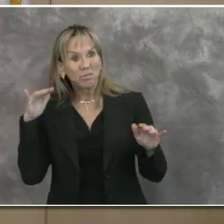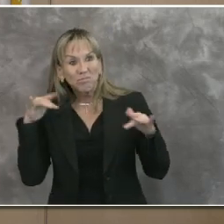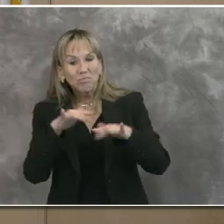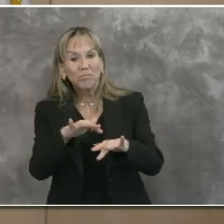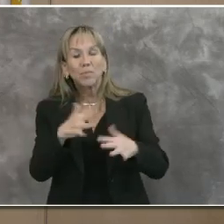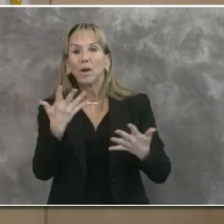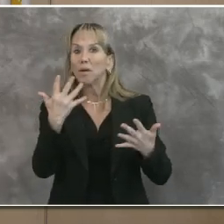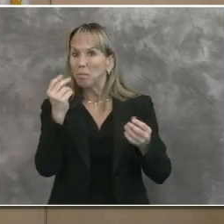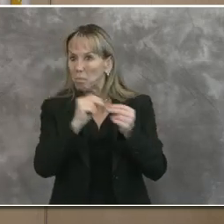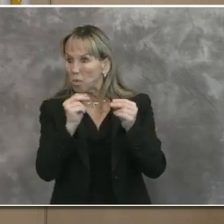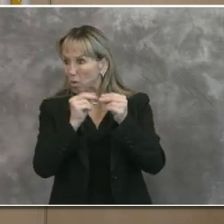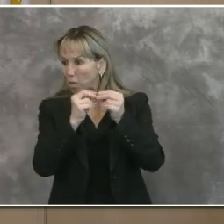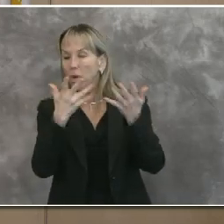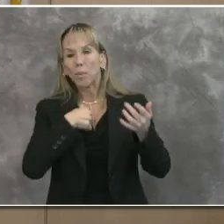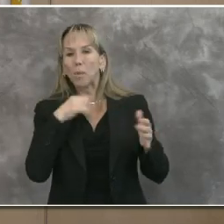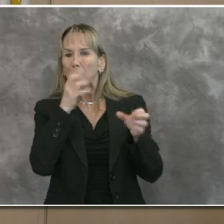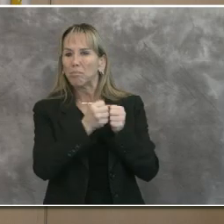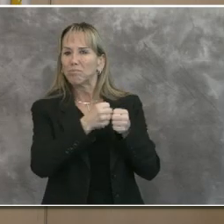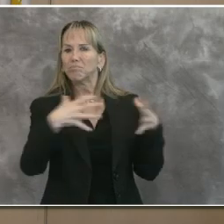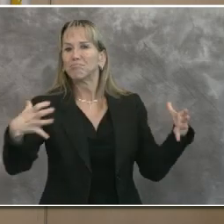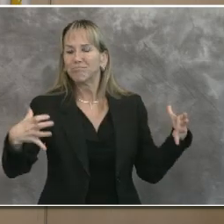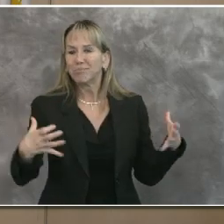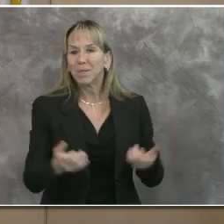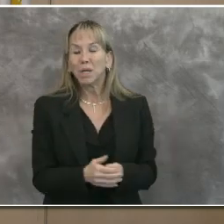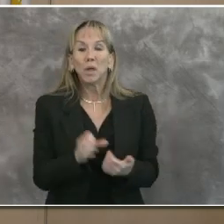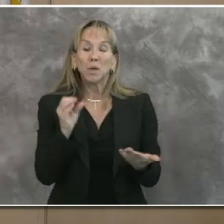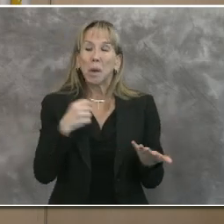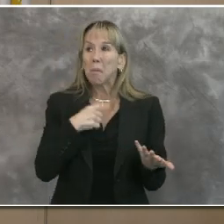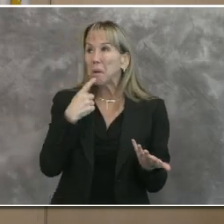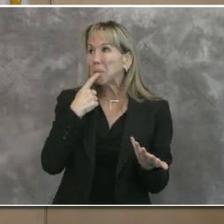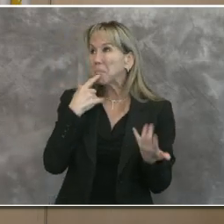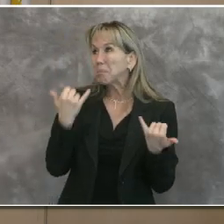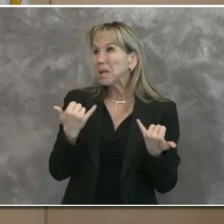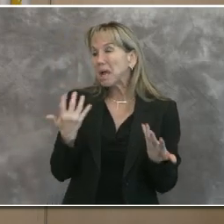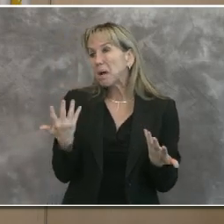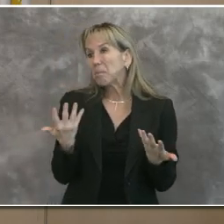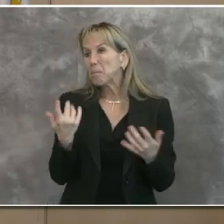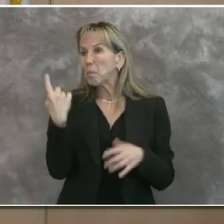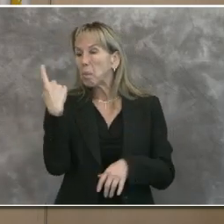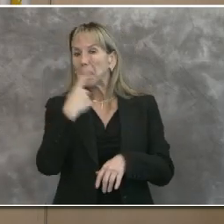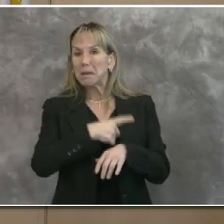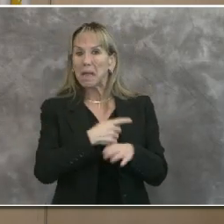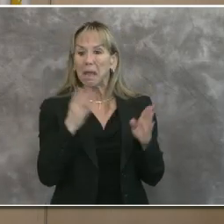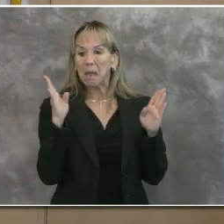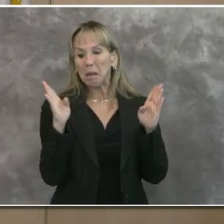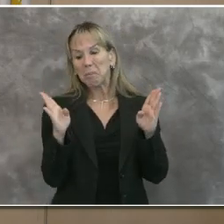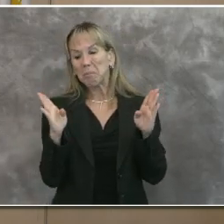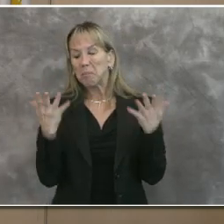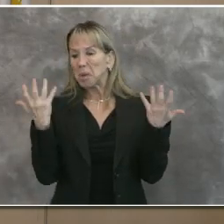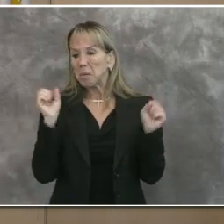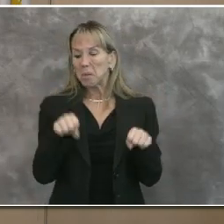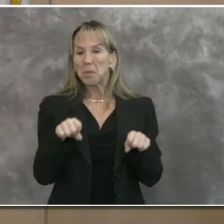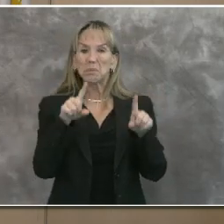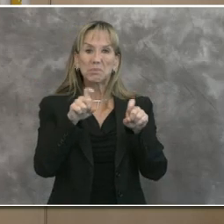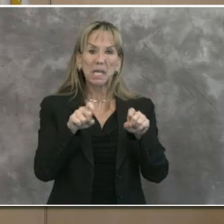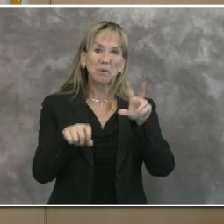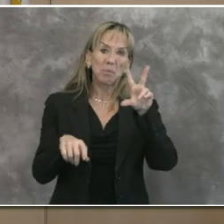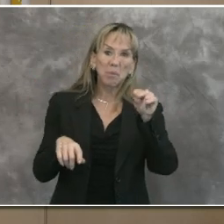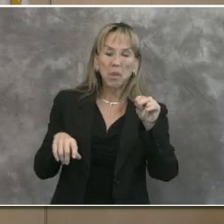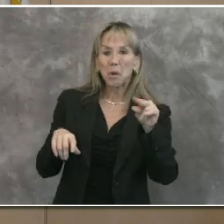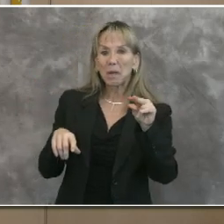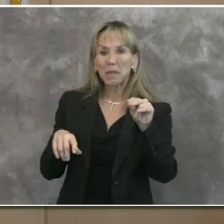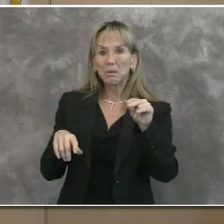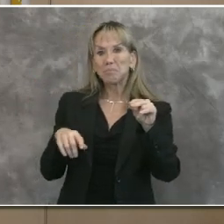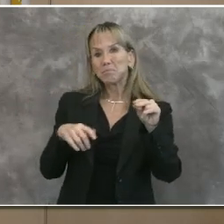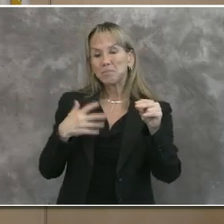expand. So in a given day from 10 to 3 o'clock, we can test 30 individuals